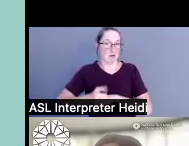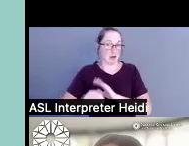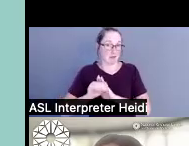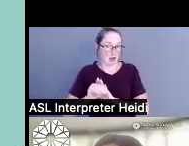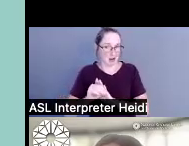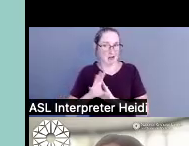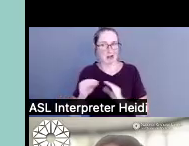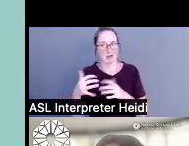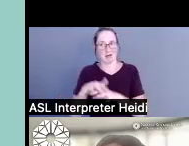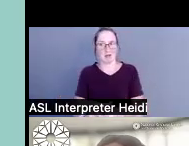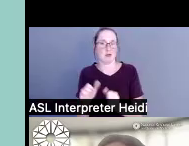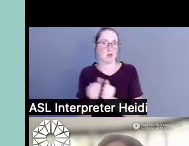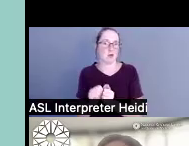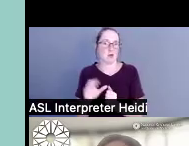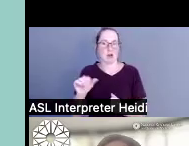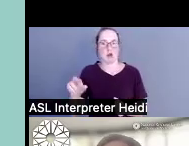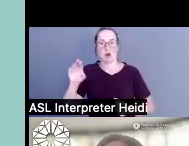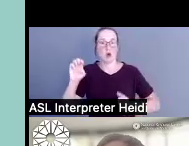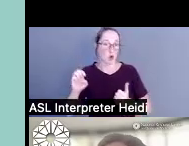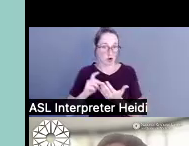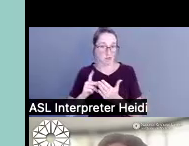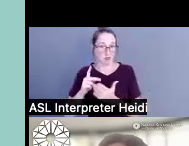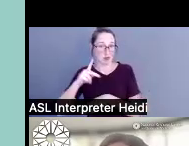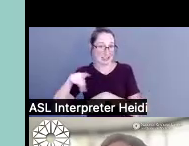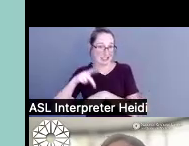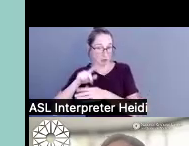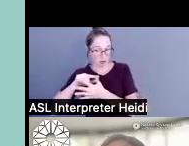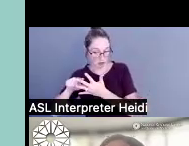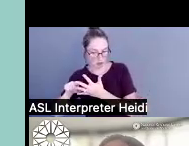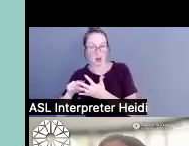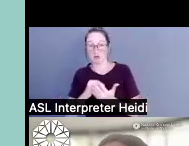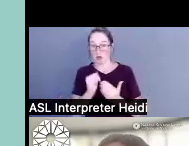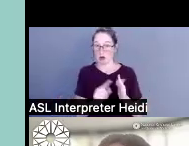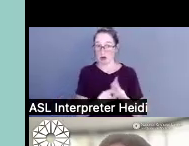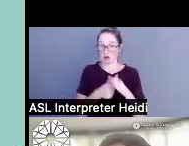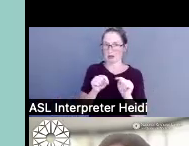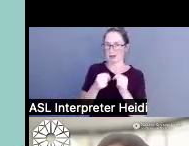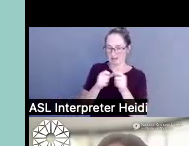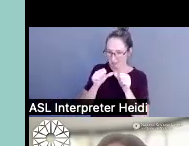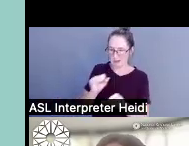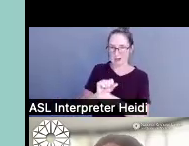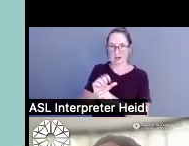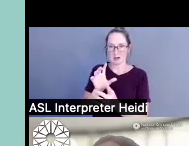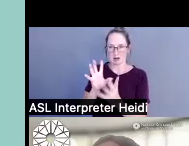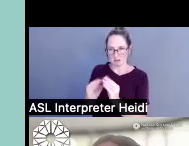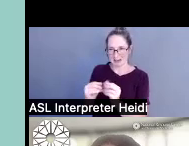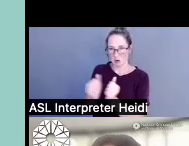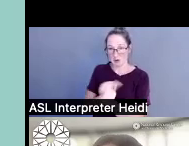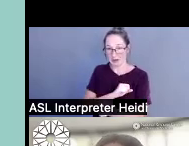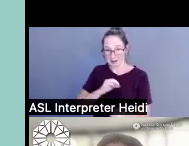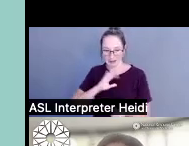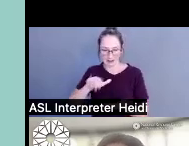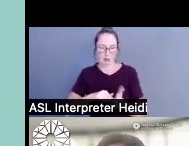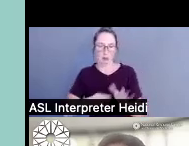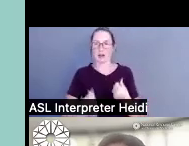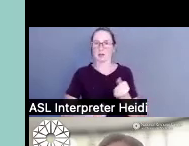in alignment with its core principles. And once the project started, the team continued to meet with staff from the center to provide support on